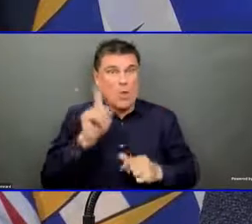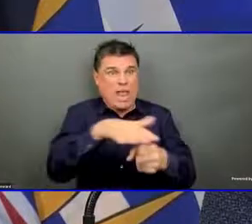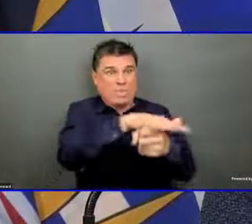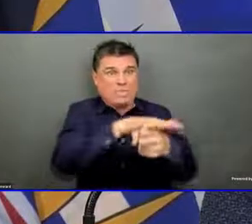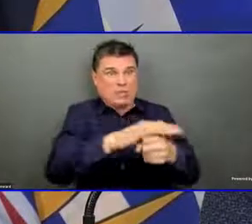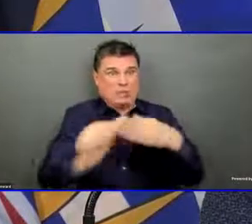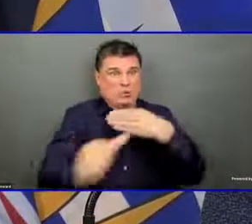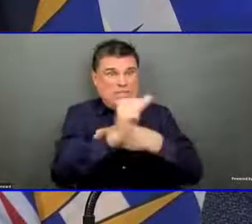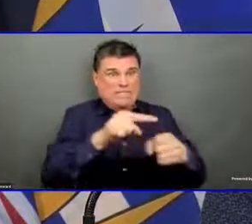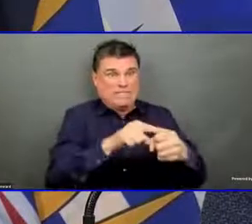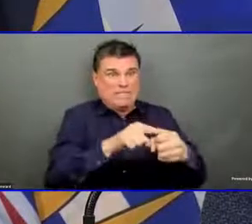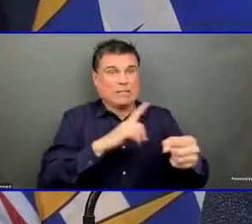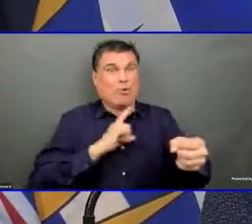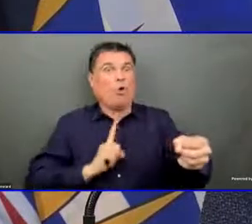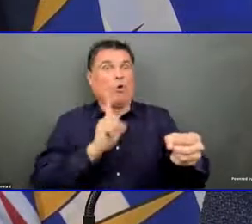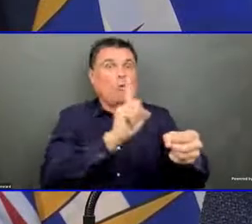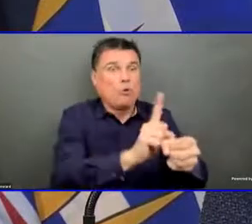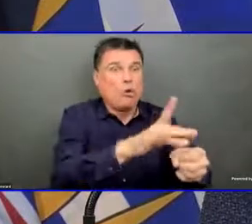Tanya, do you have a follow-up?